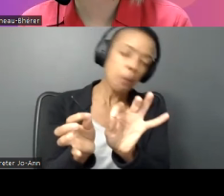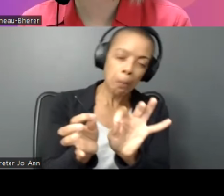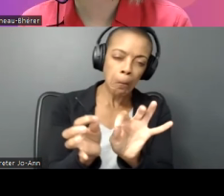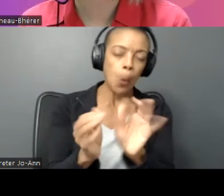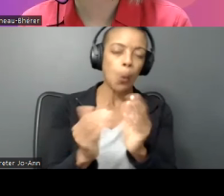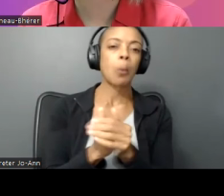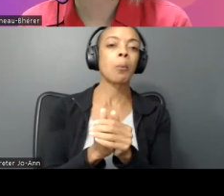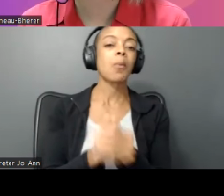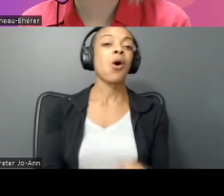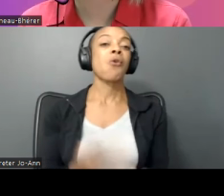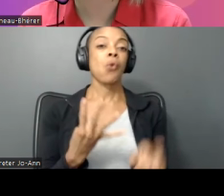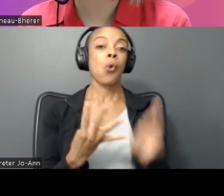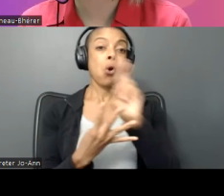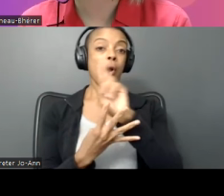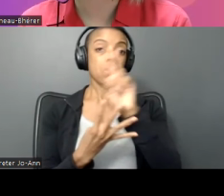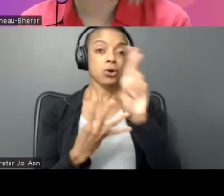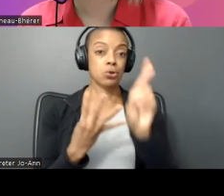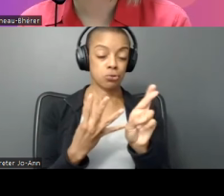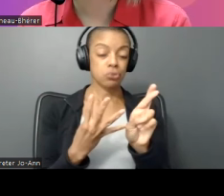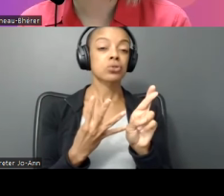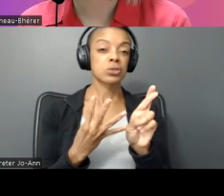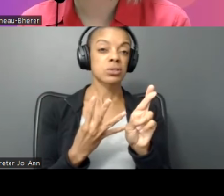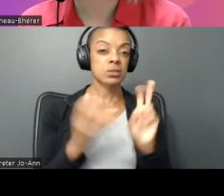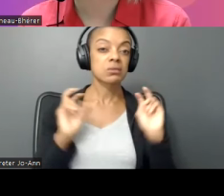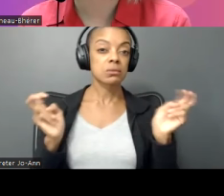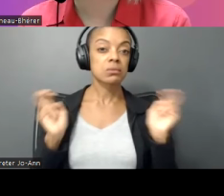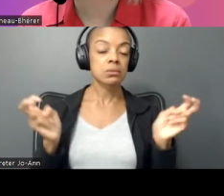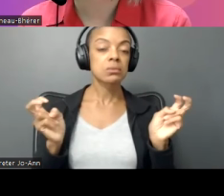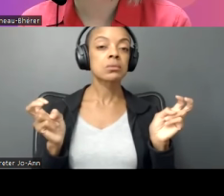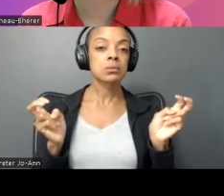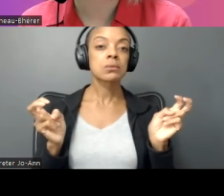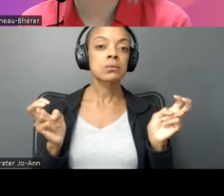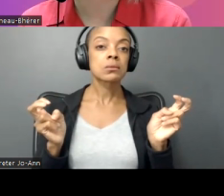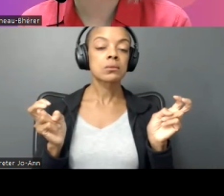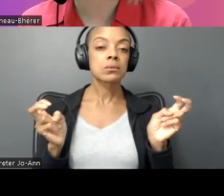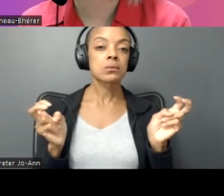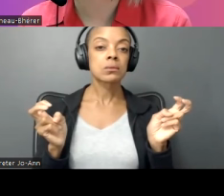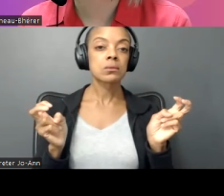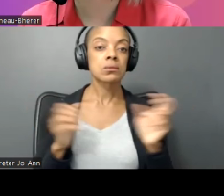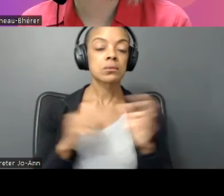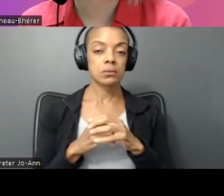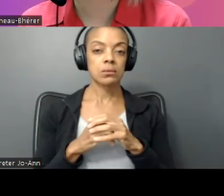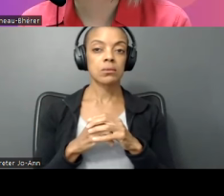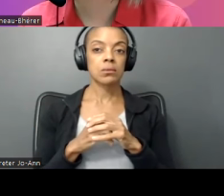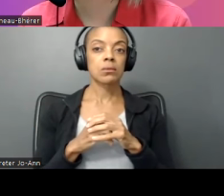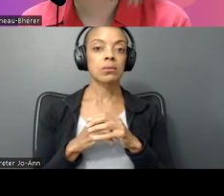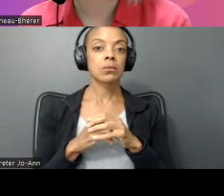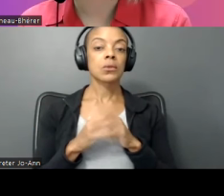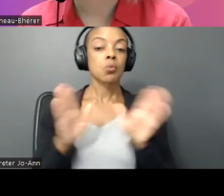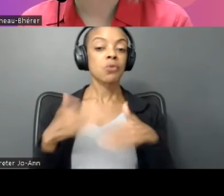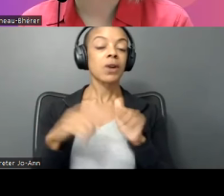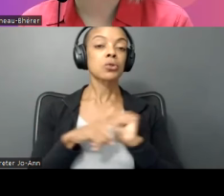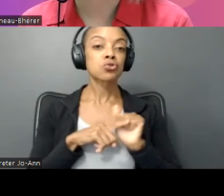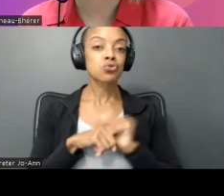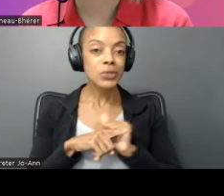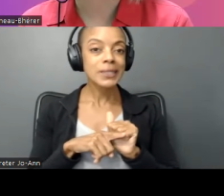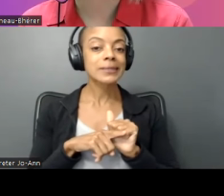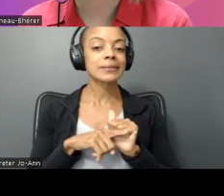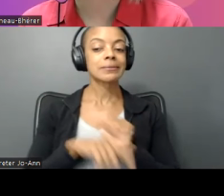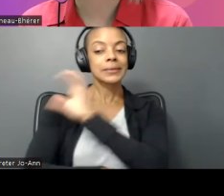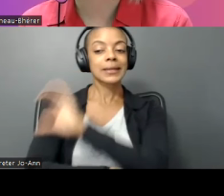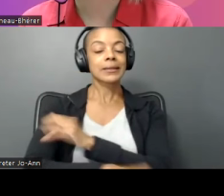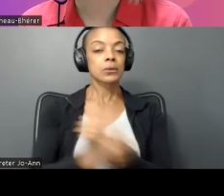is to make sure that we, for instance, give training, clinical support,